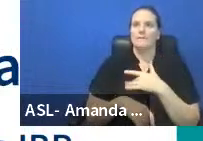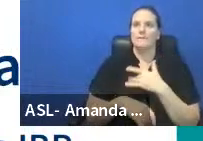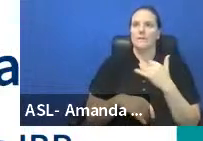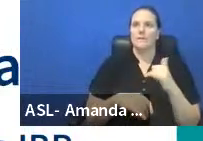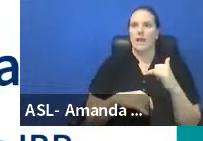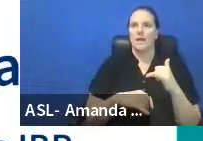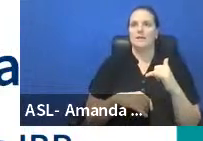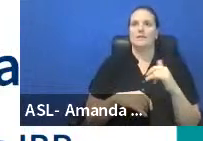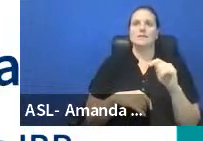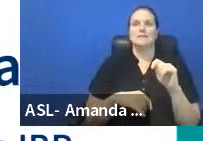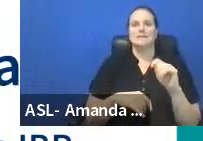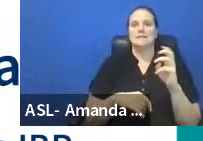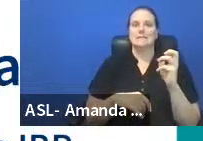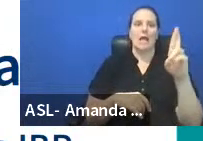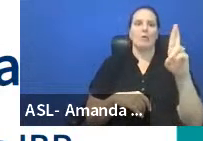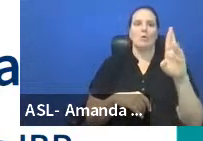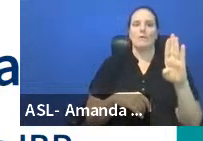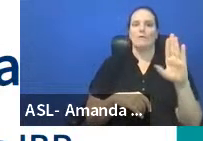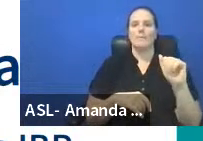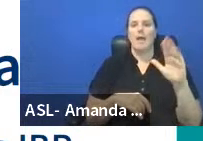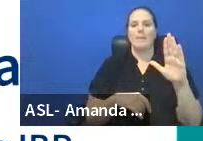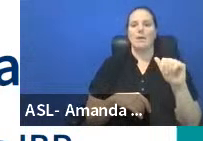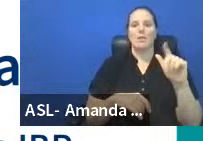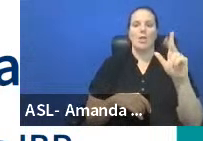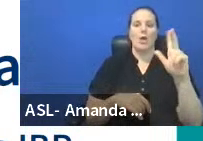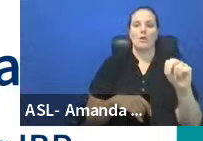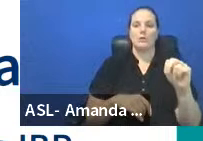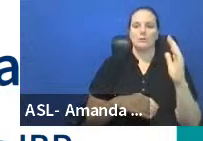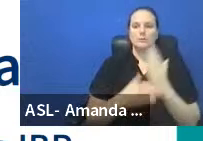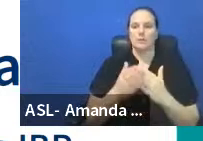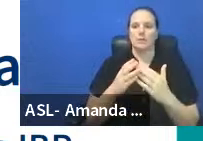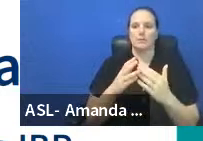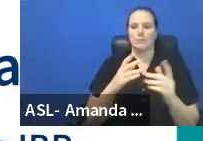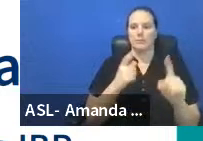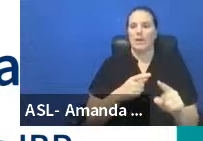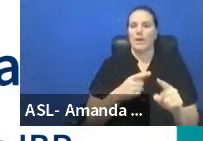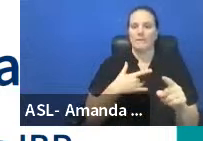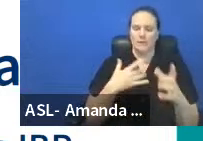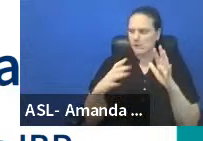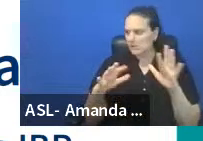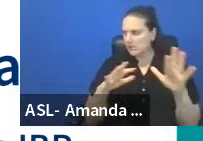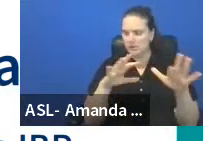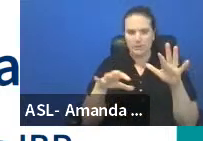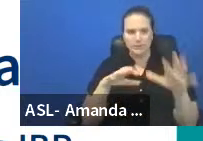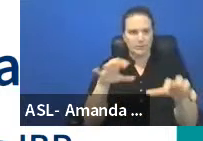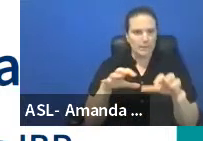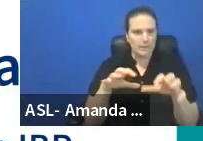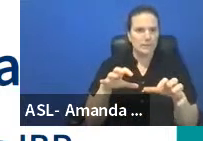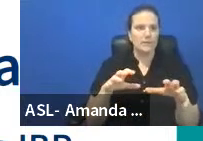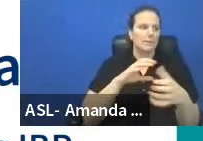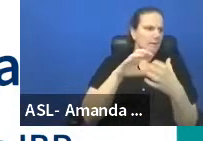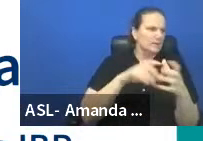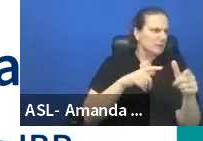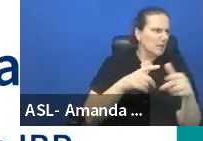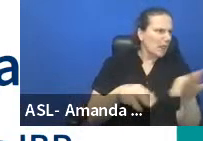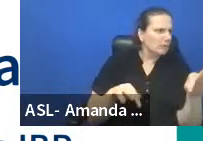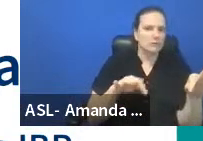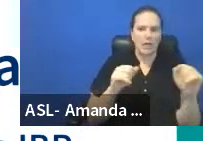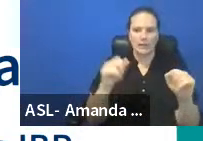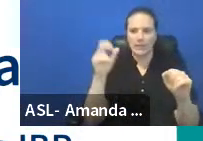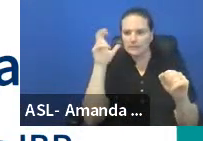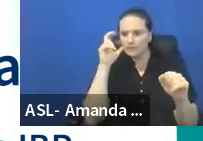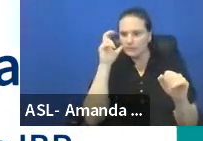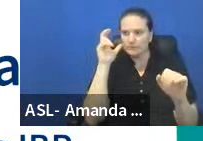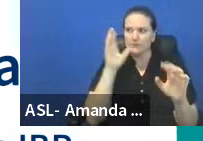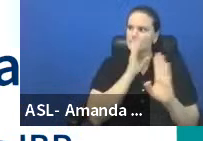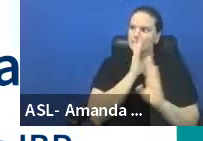of Babylon at some points, and I definitely got mixed in hearing different languages that I can speak, but